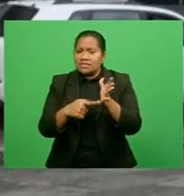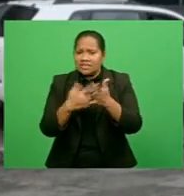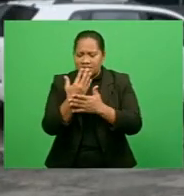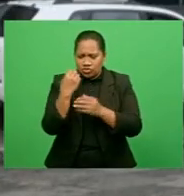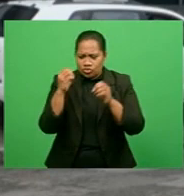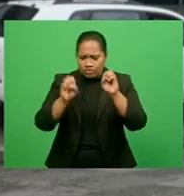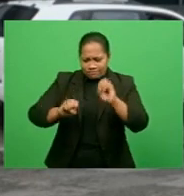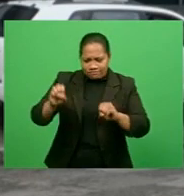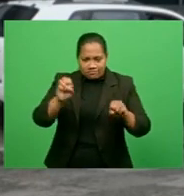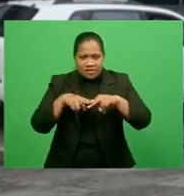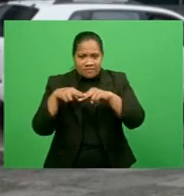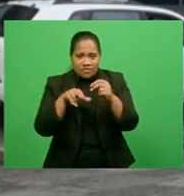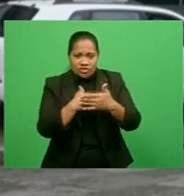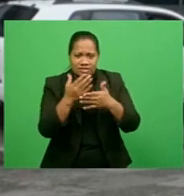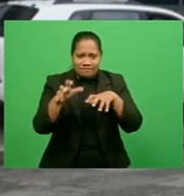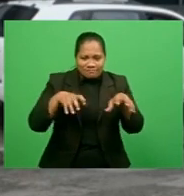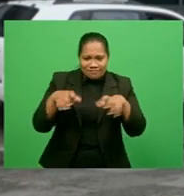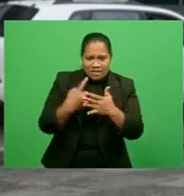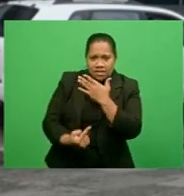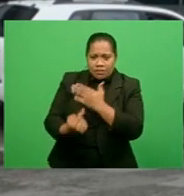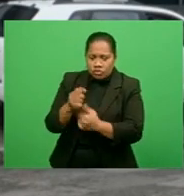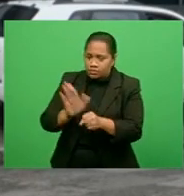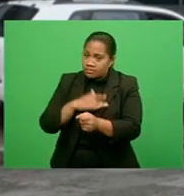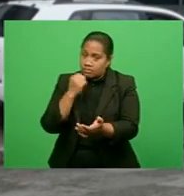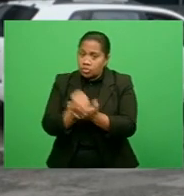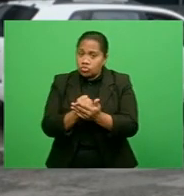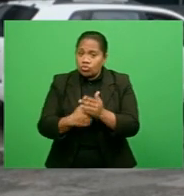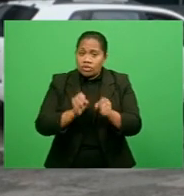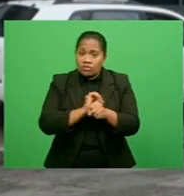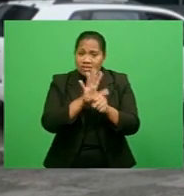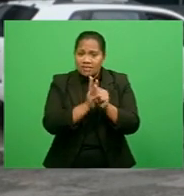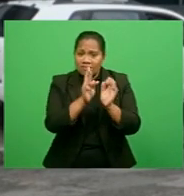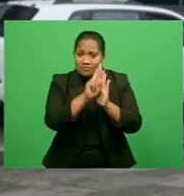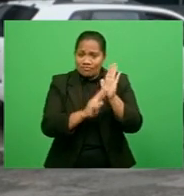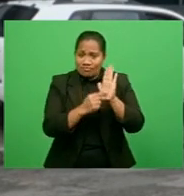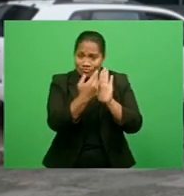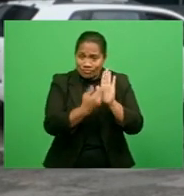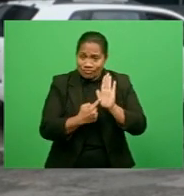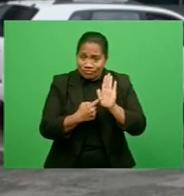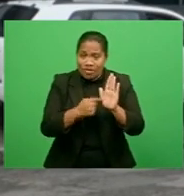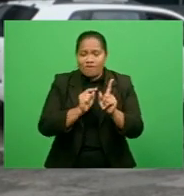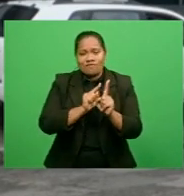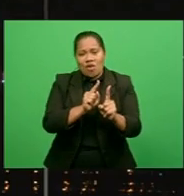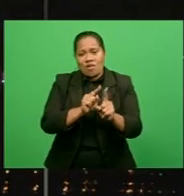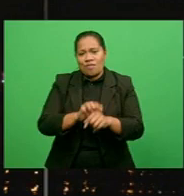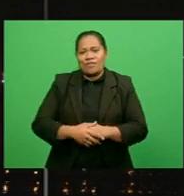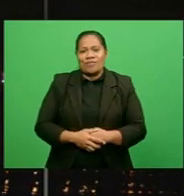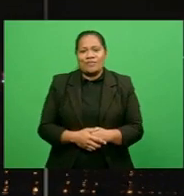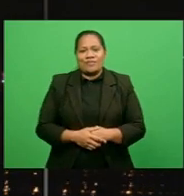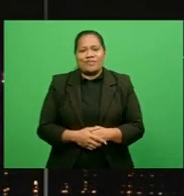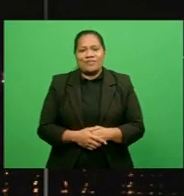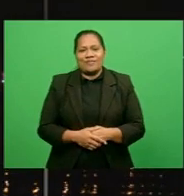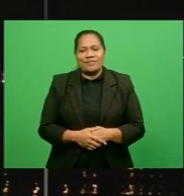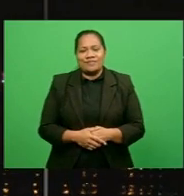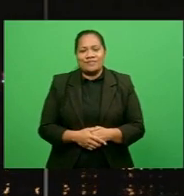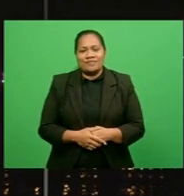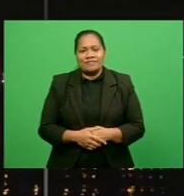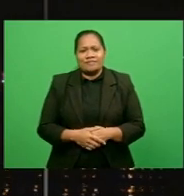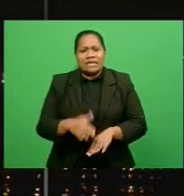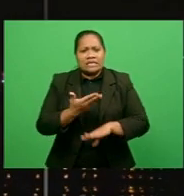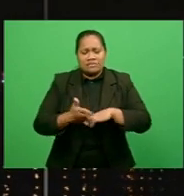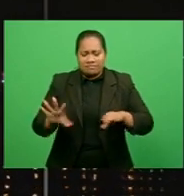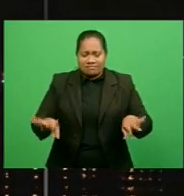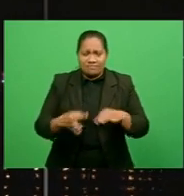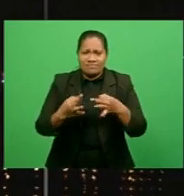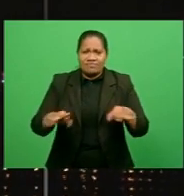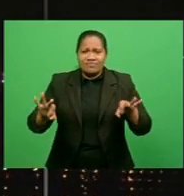ground, ensuring that COVID-19 protocols are followed. Kelly Vadala, FBC News. A new song has been composed to